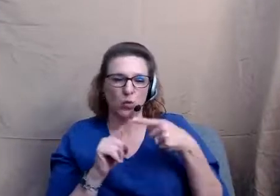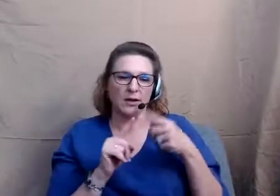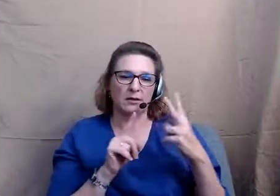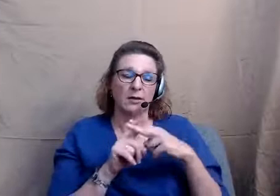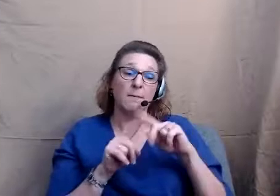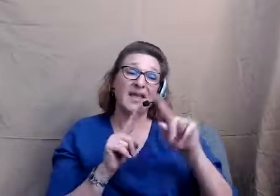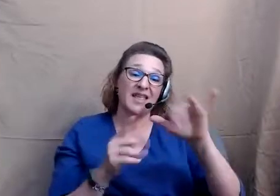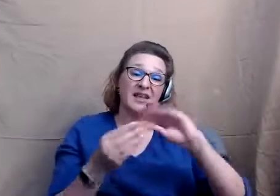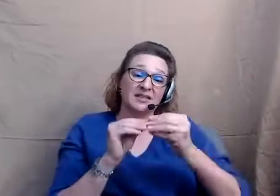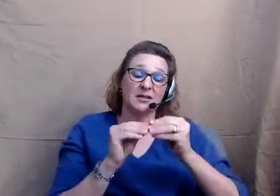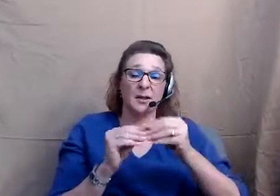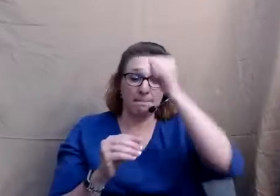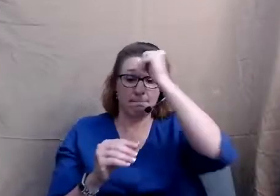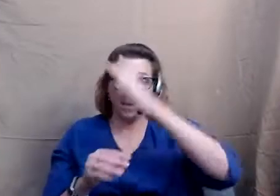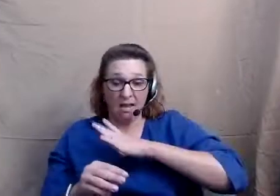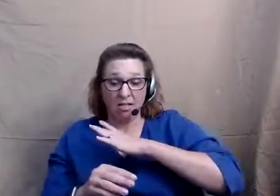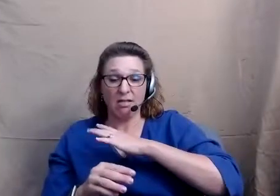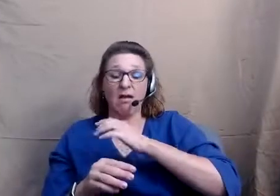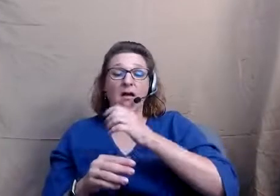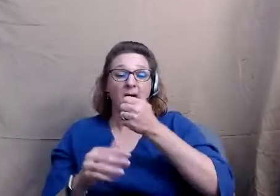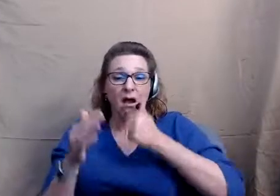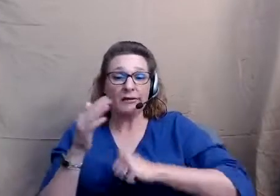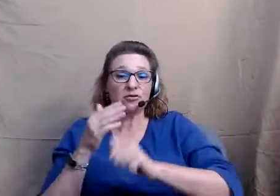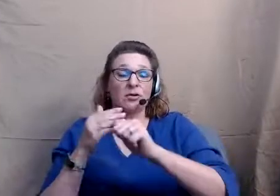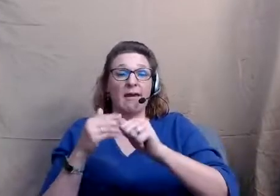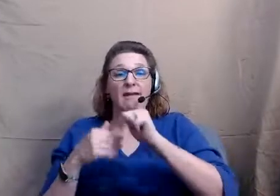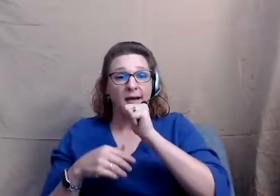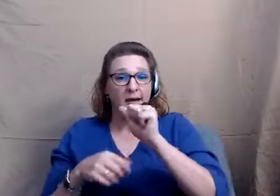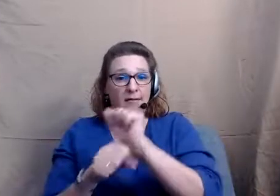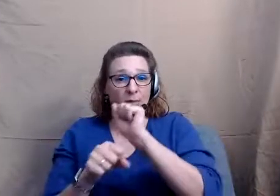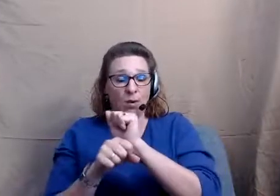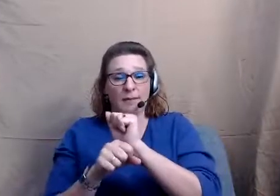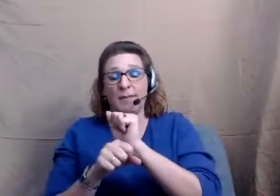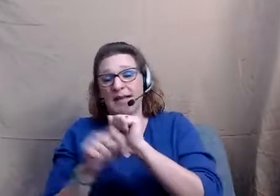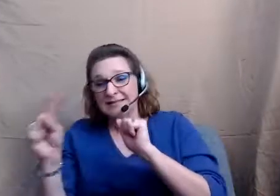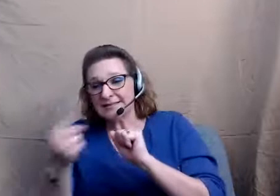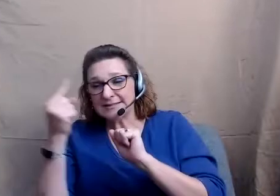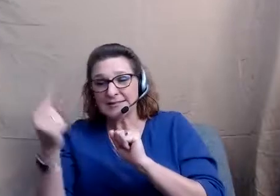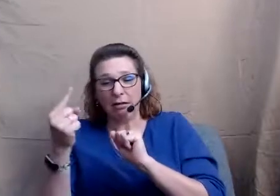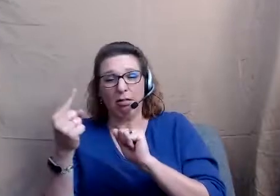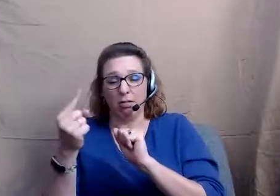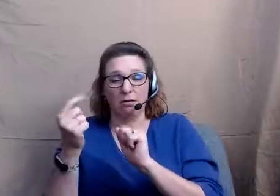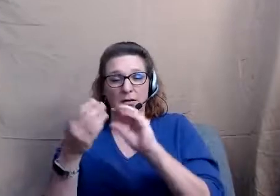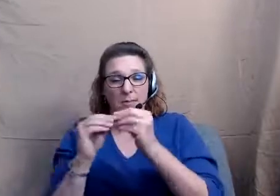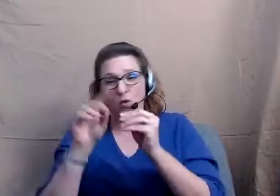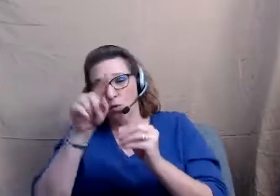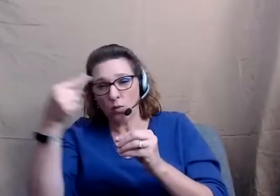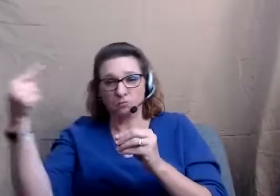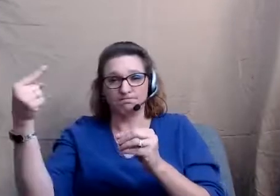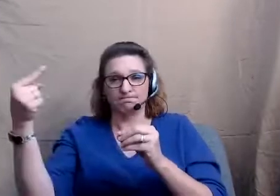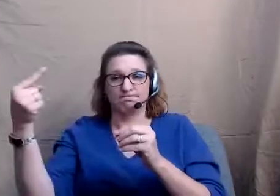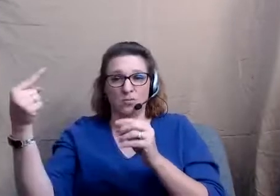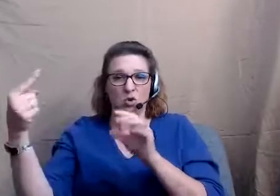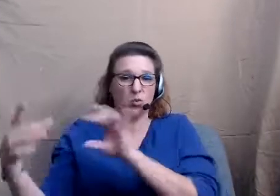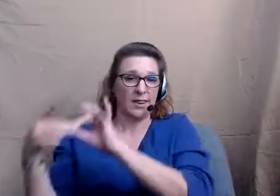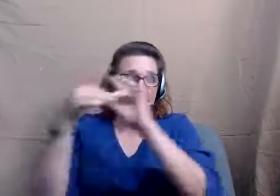that male under and unemployment is the single highest correlate with the perpetration of intimate partner violence, suggests that we should be